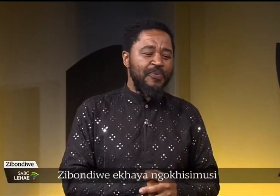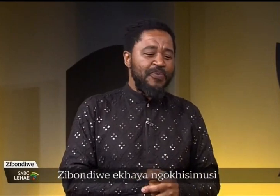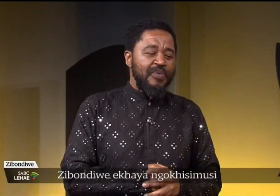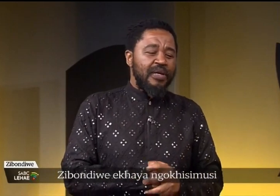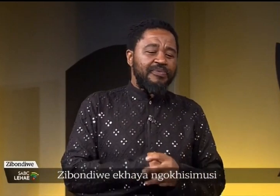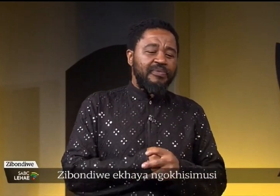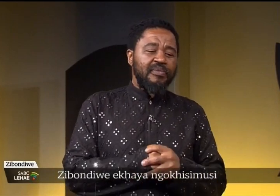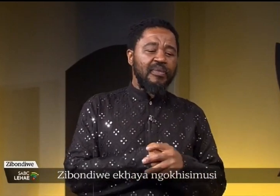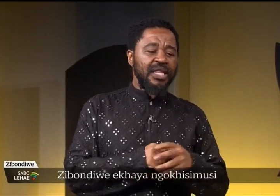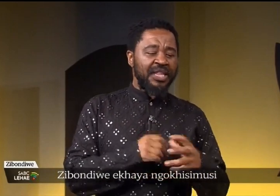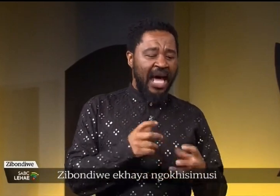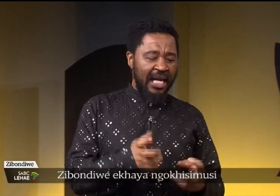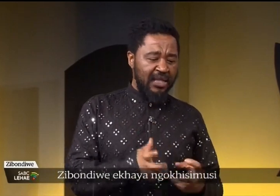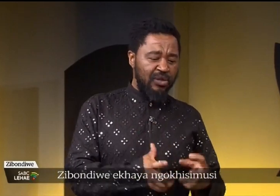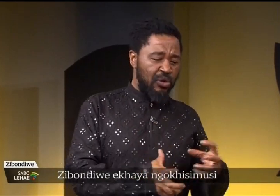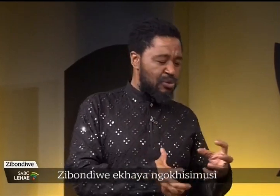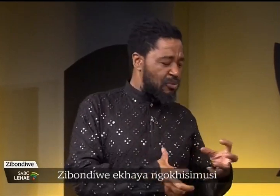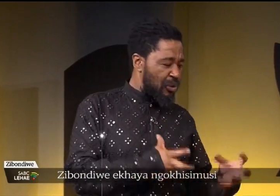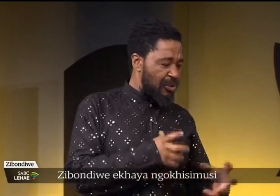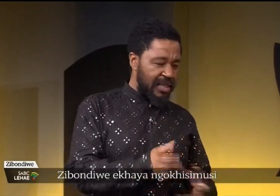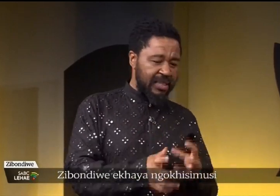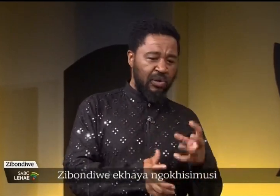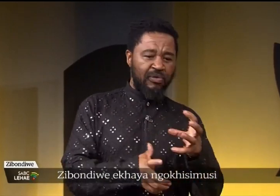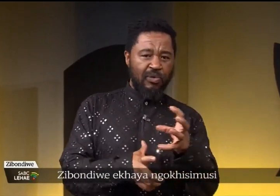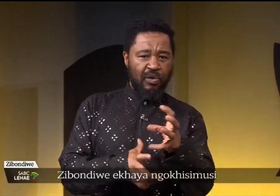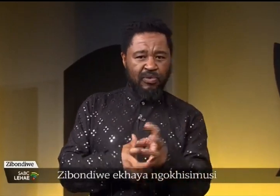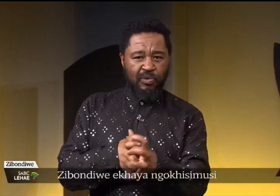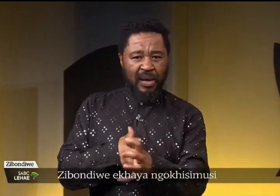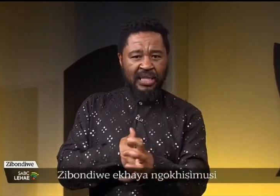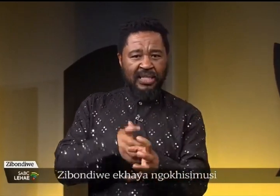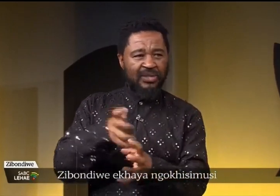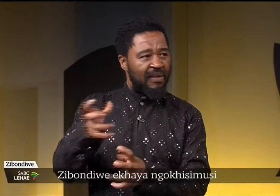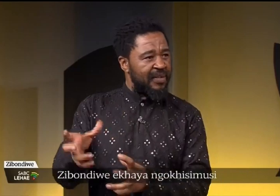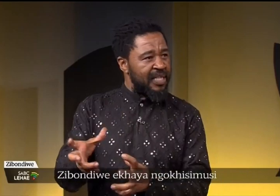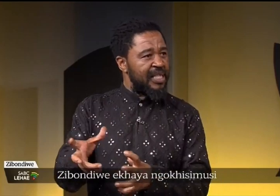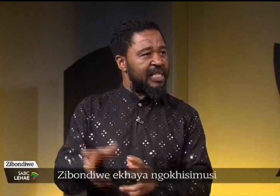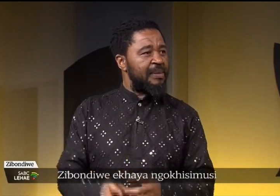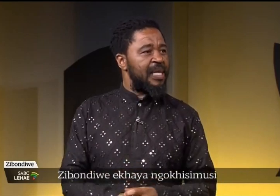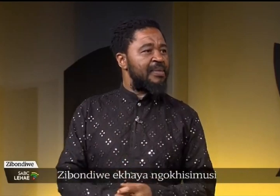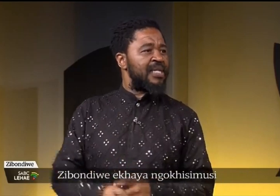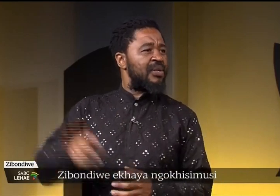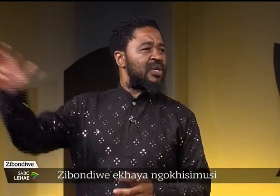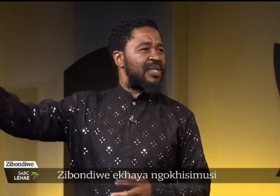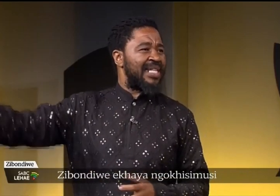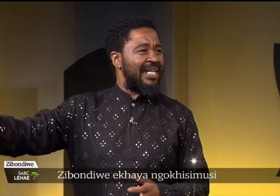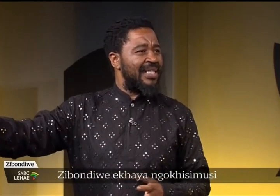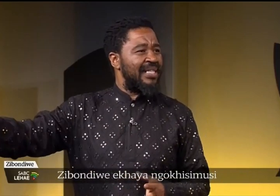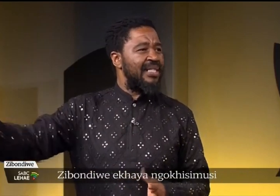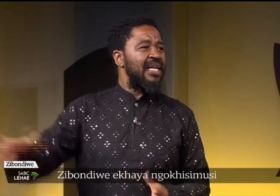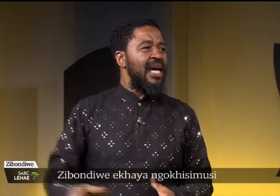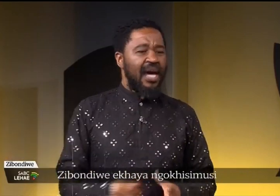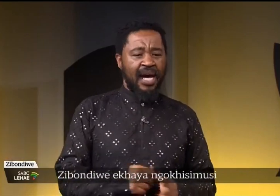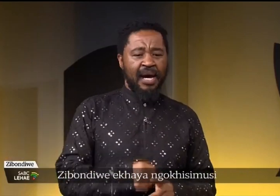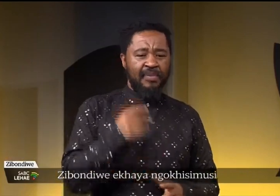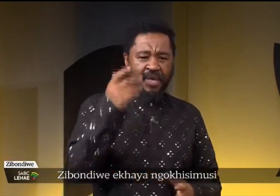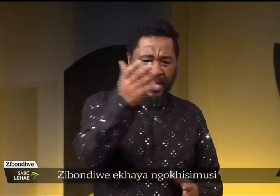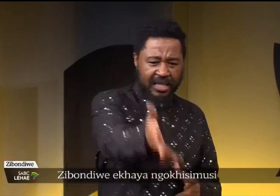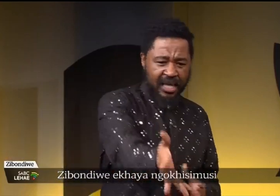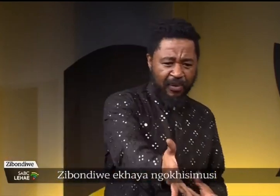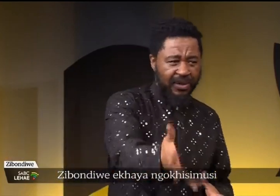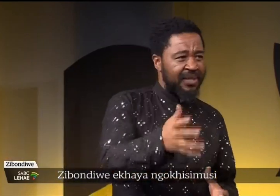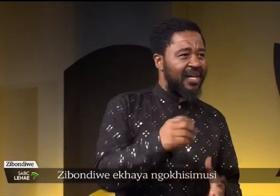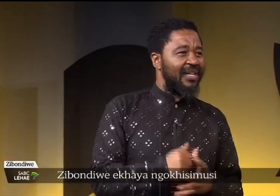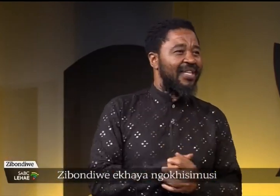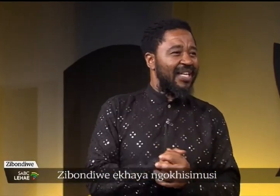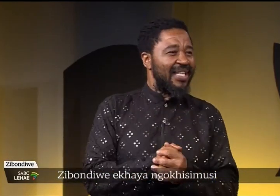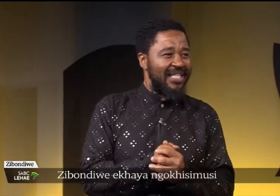And there's a few people who are in the park. So, that those moments of busy travelish, sometimes where's Lalini,